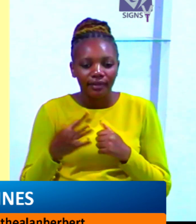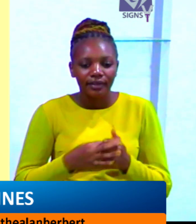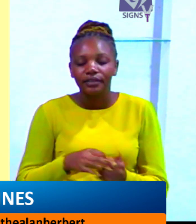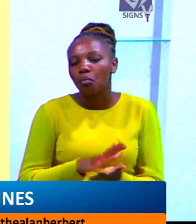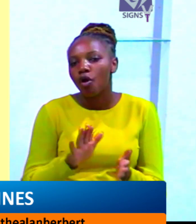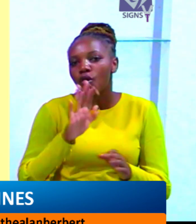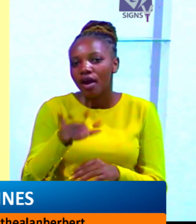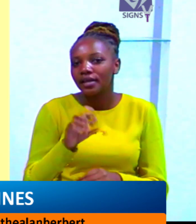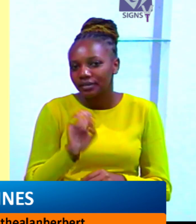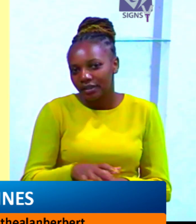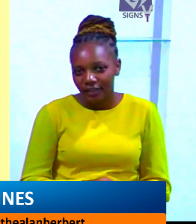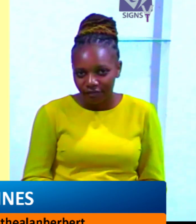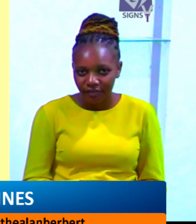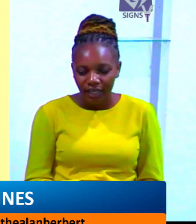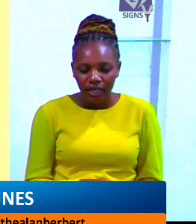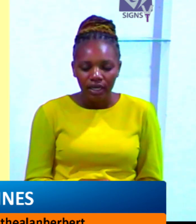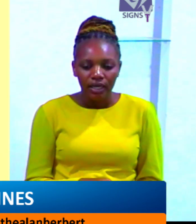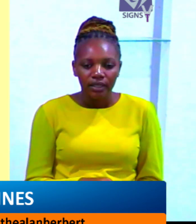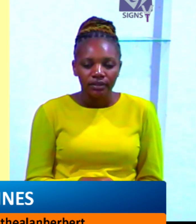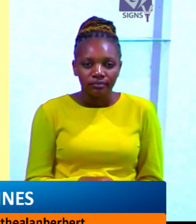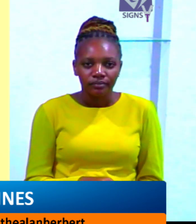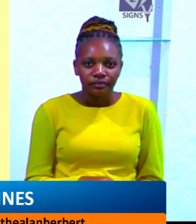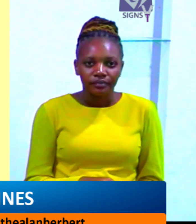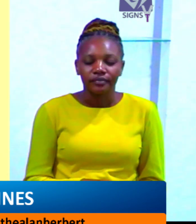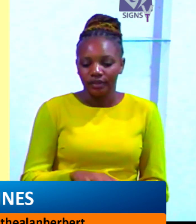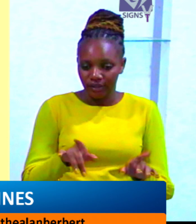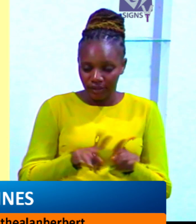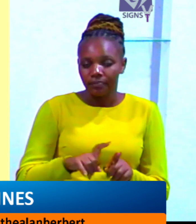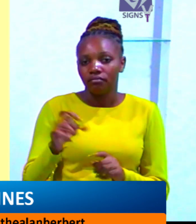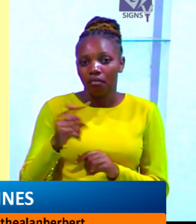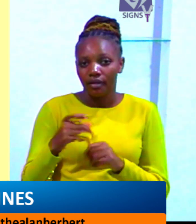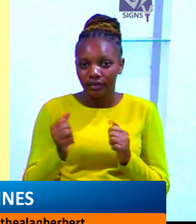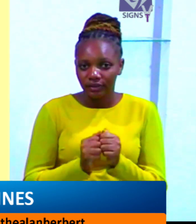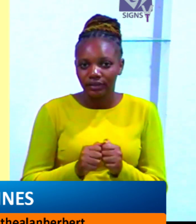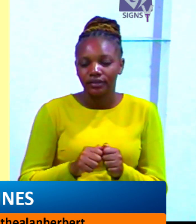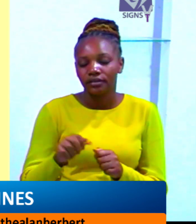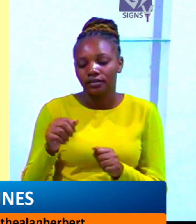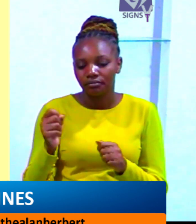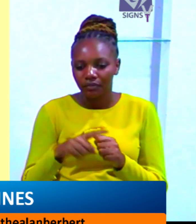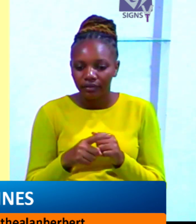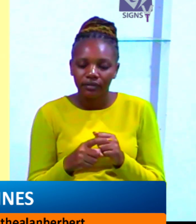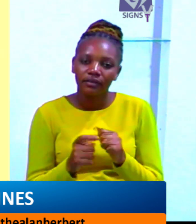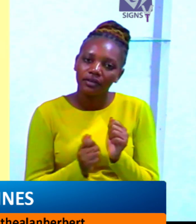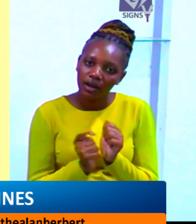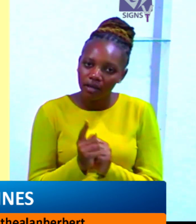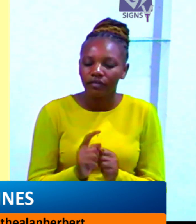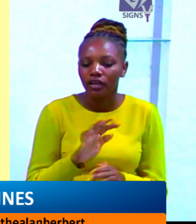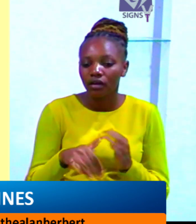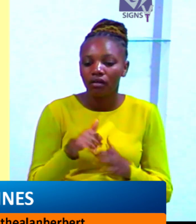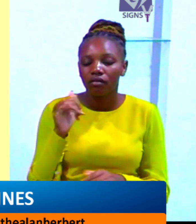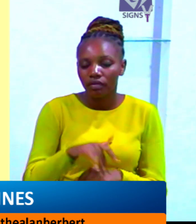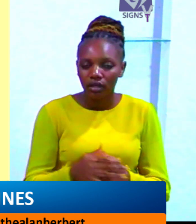expensive. And so is October and November until we go through winter. And some of what's happening in